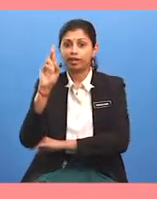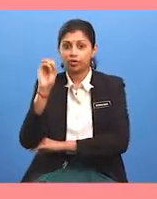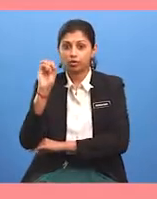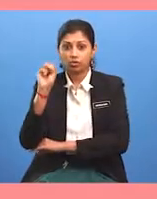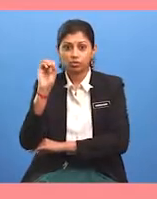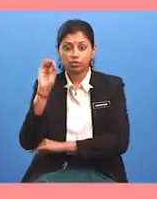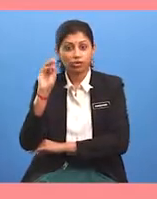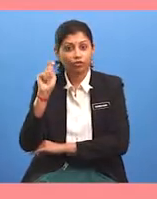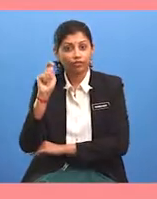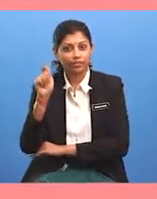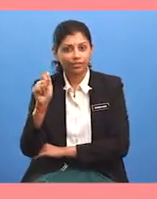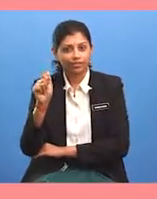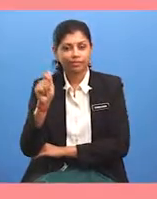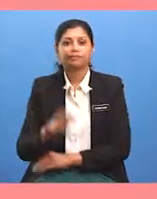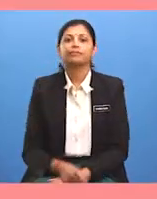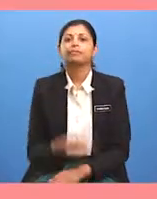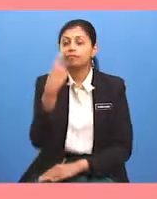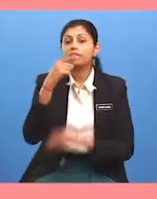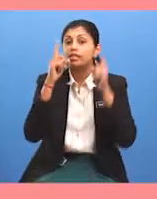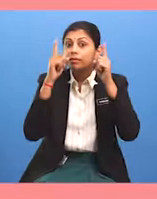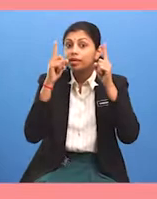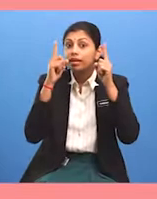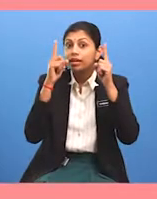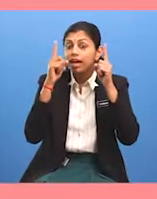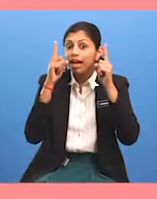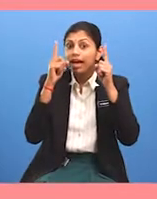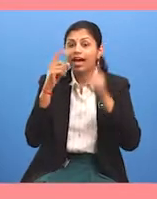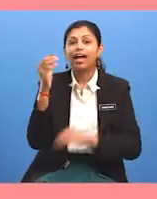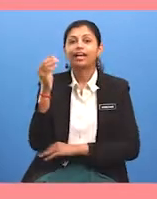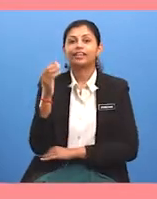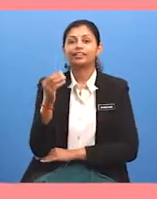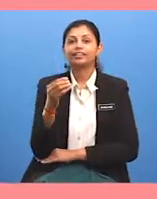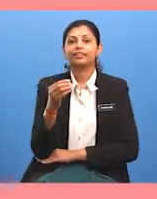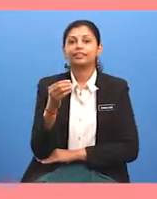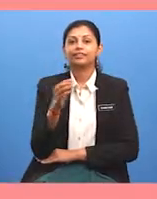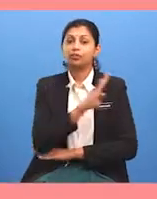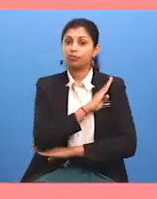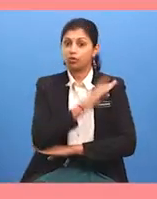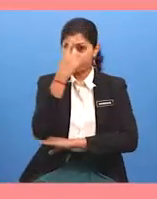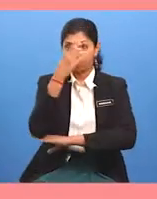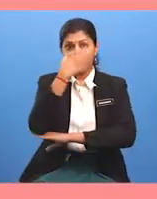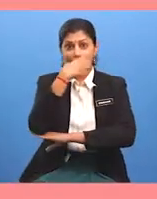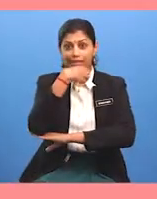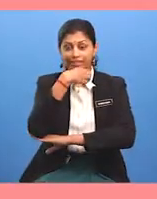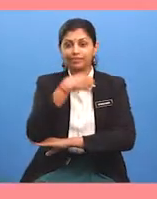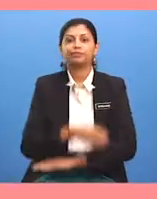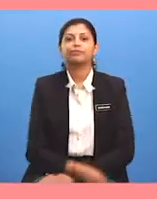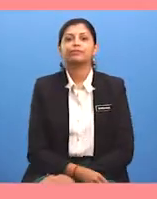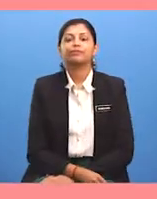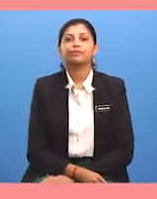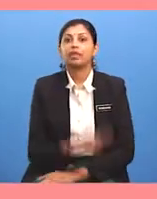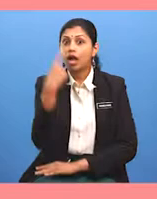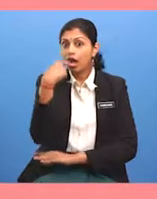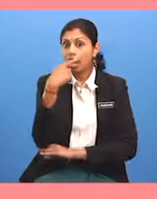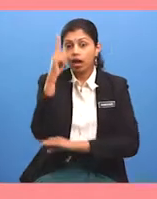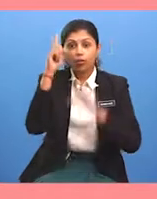the late Steve Jobs, who founded Macintosh or Apple Incorporated. And the last